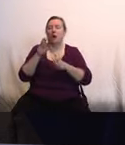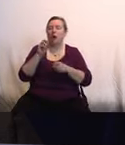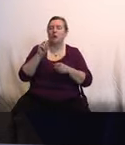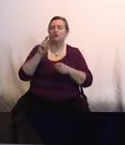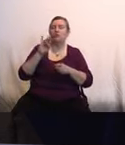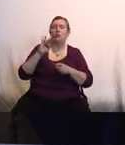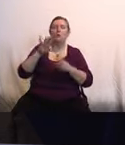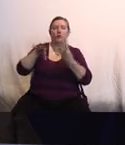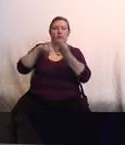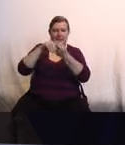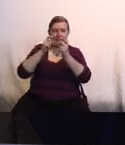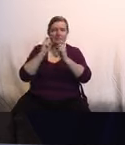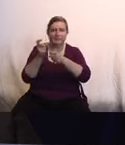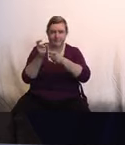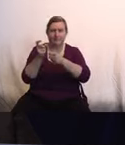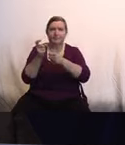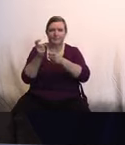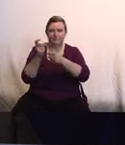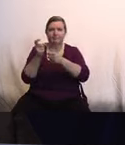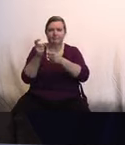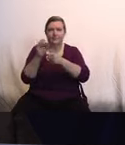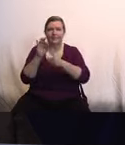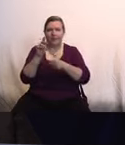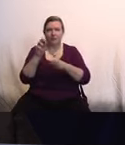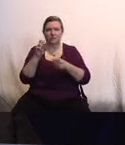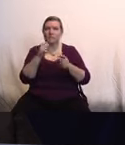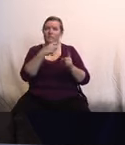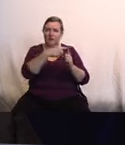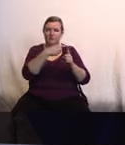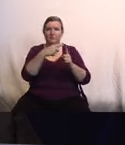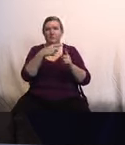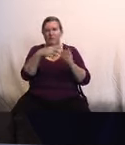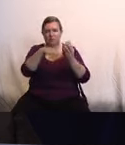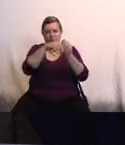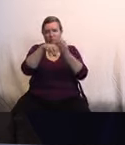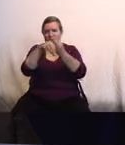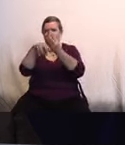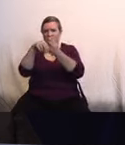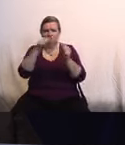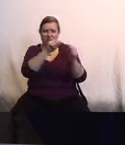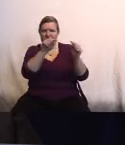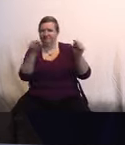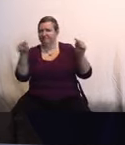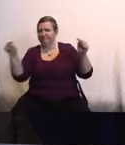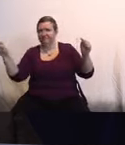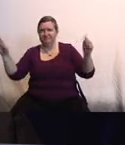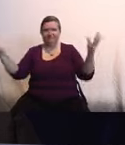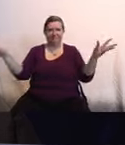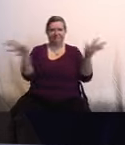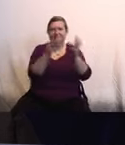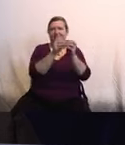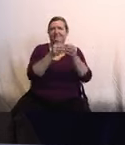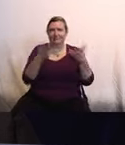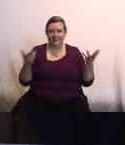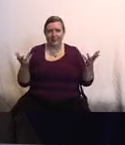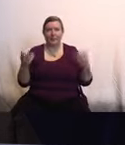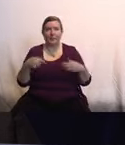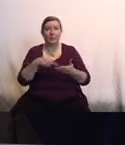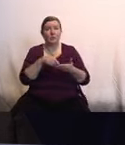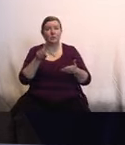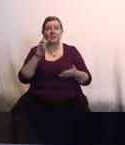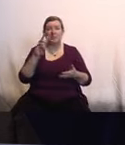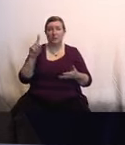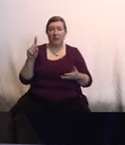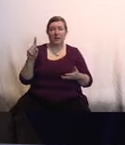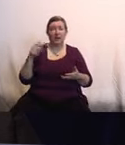individuals that were in our hospital with positive COVID were quote-unquote incidental. This week it's 61%. So we